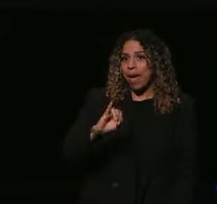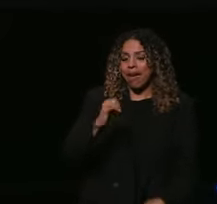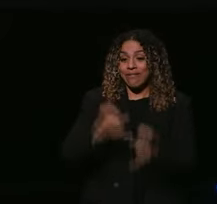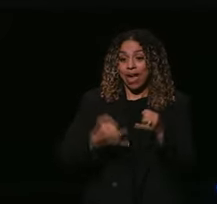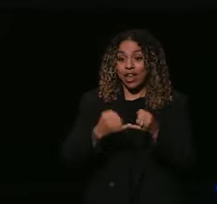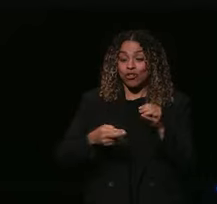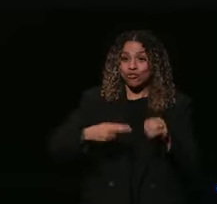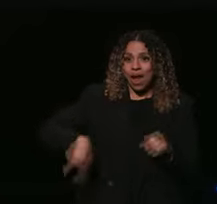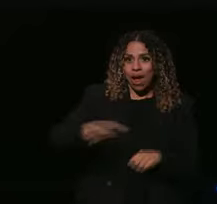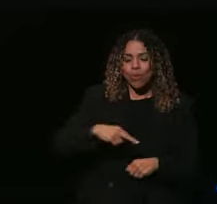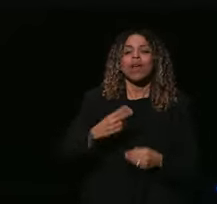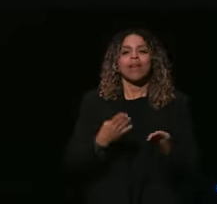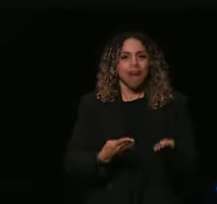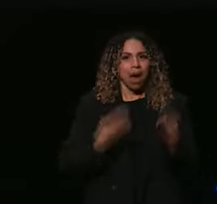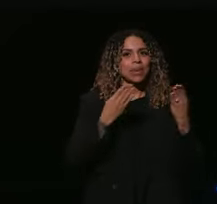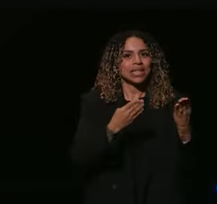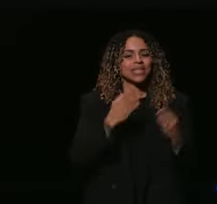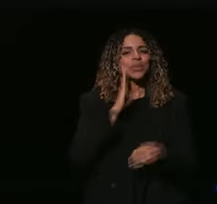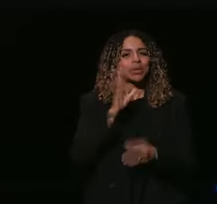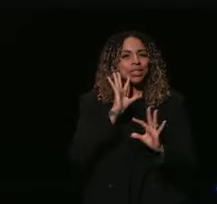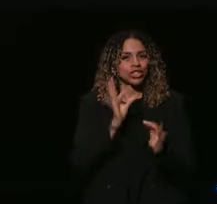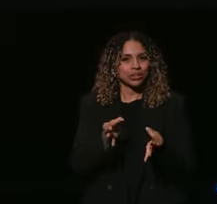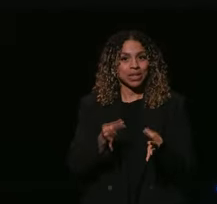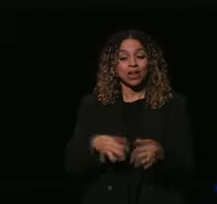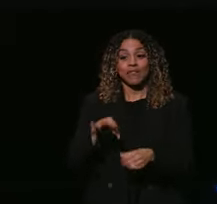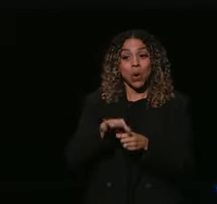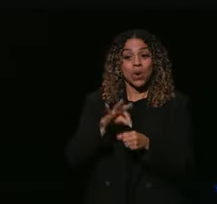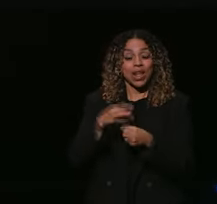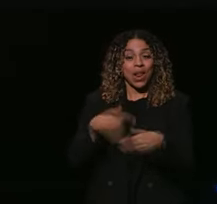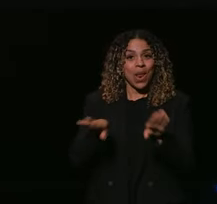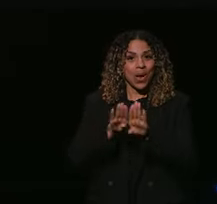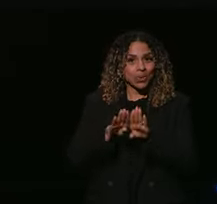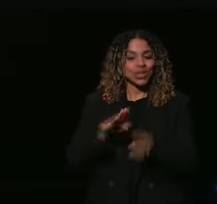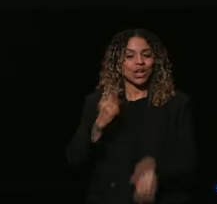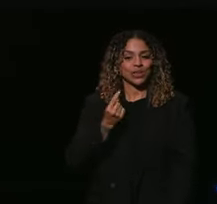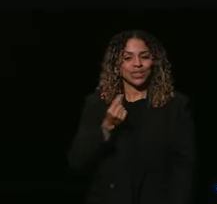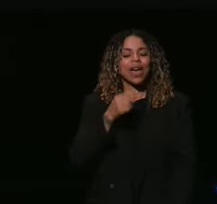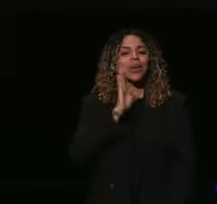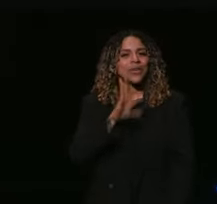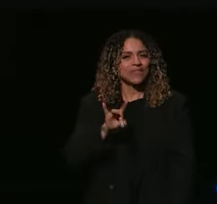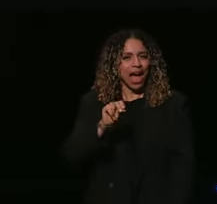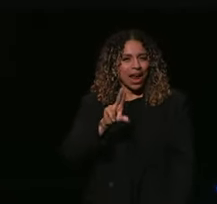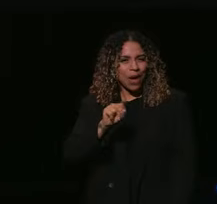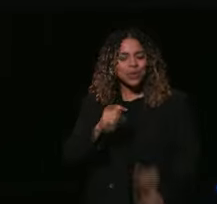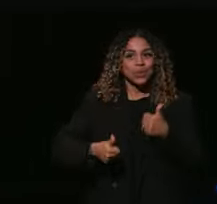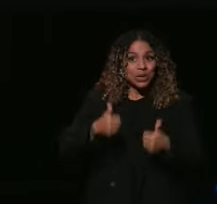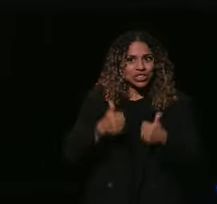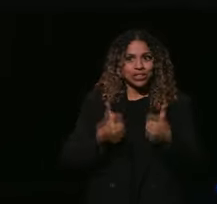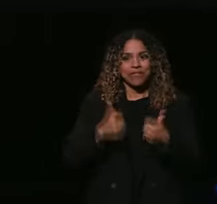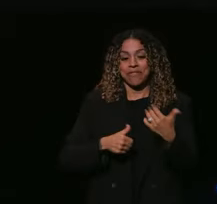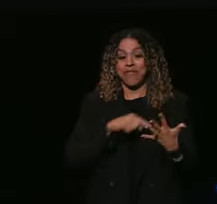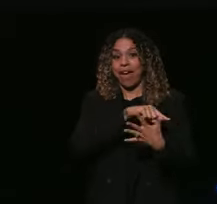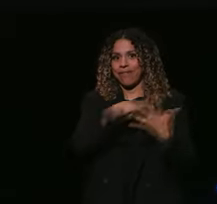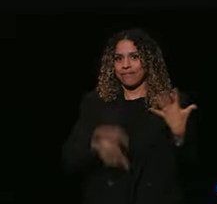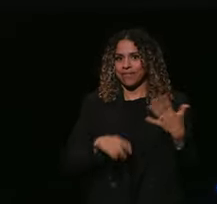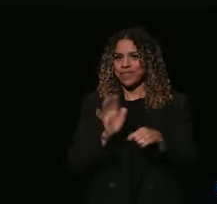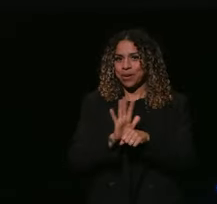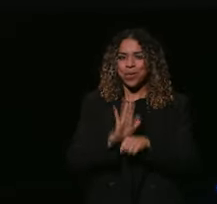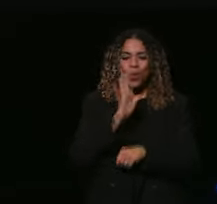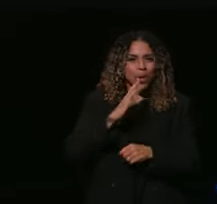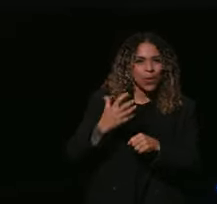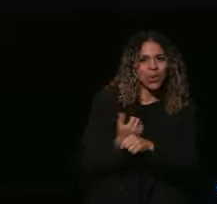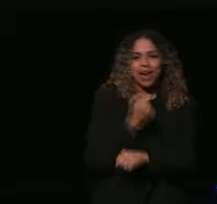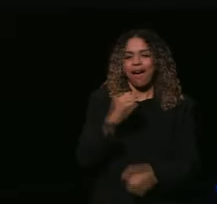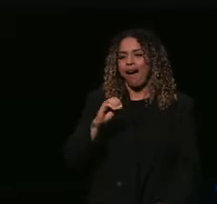determined. Voting closed on Tuesday, and we will all find out which of these five films will take home the Oscar next Sunday, March